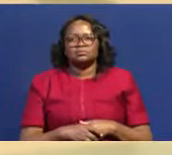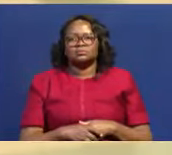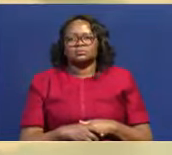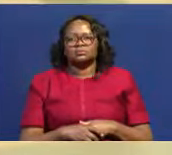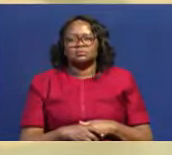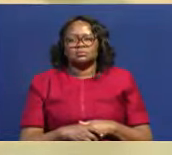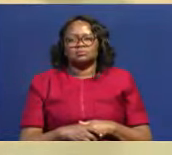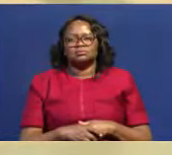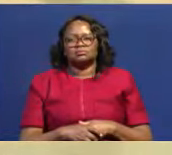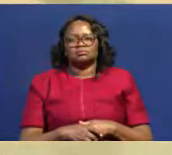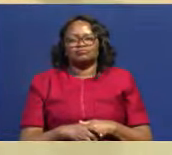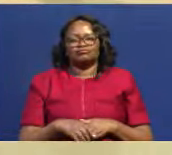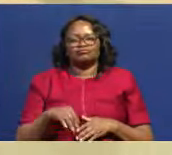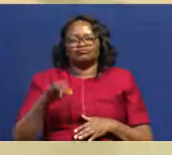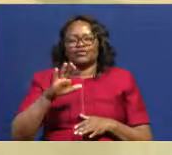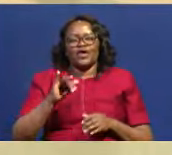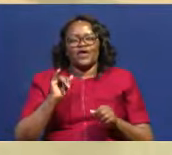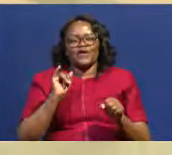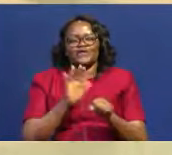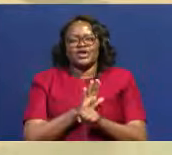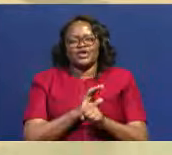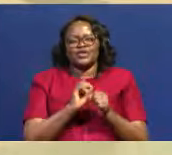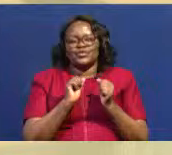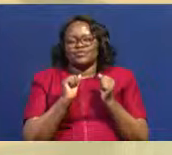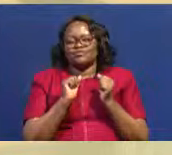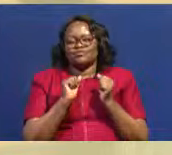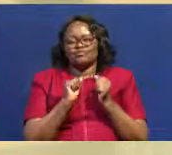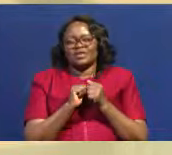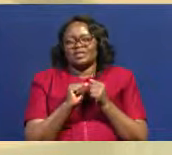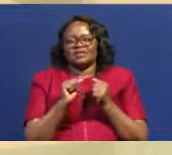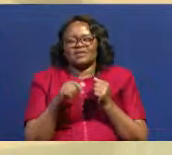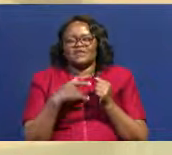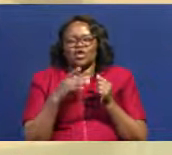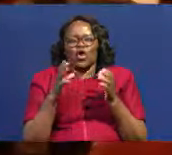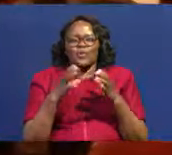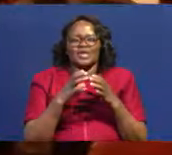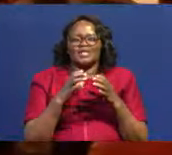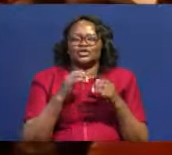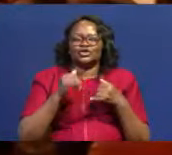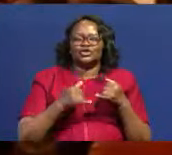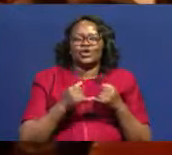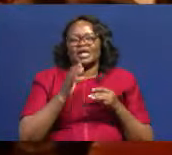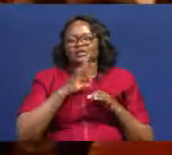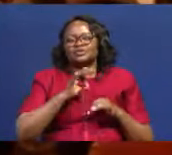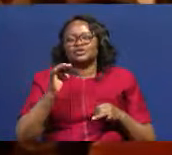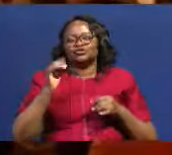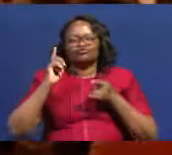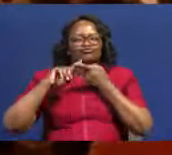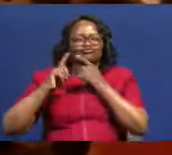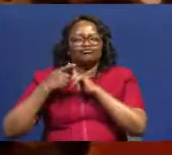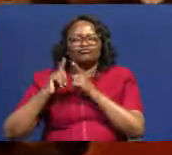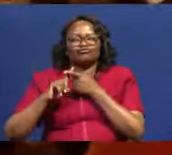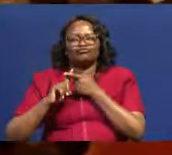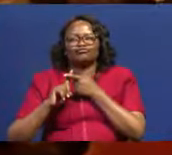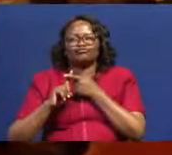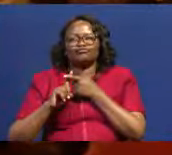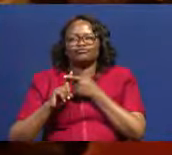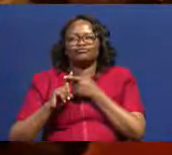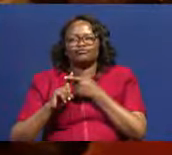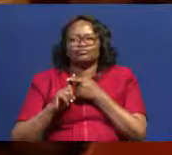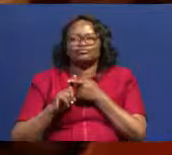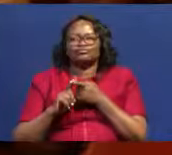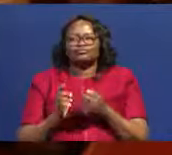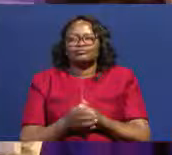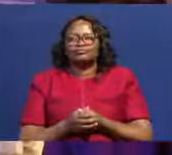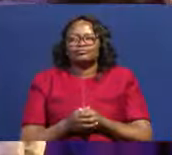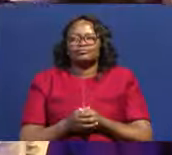The atmosphere is filled with a sense of community, joy, and spiritual reflection. No temple visit on